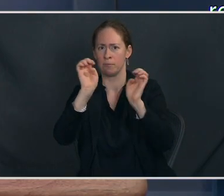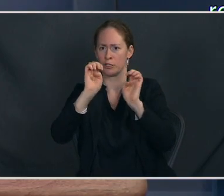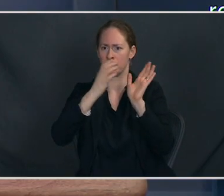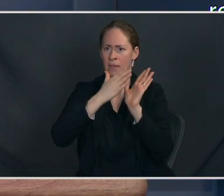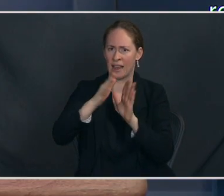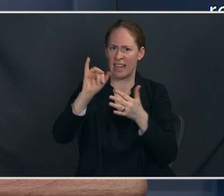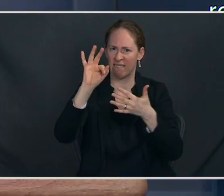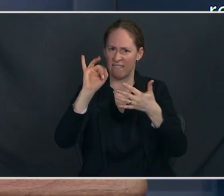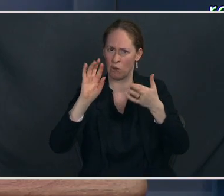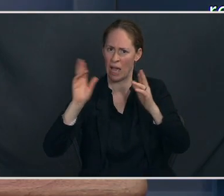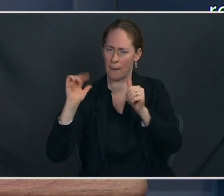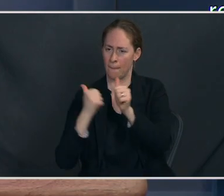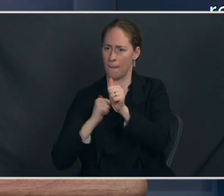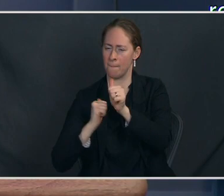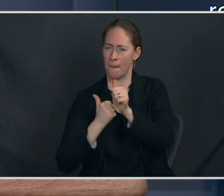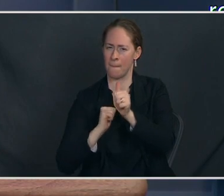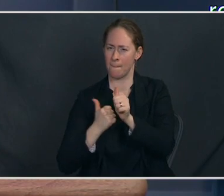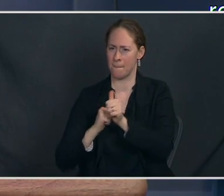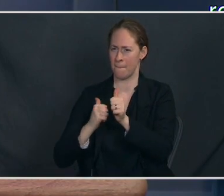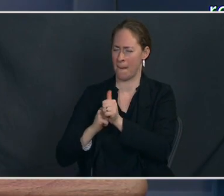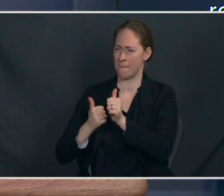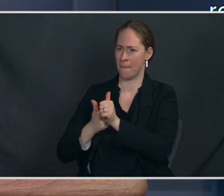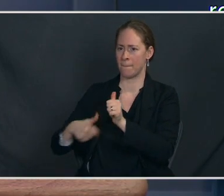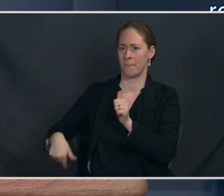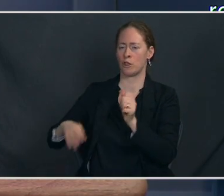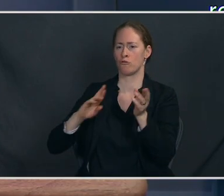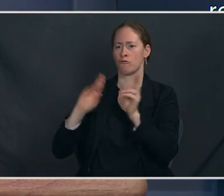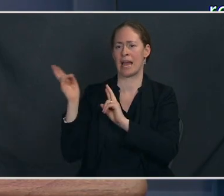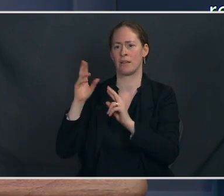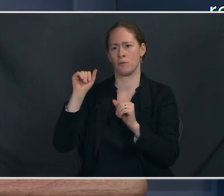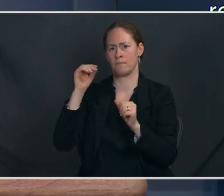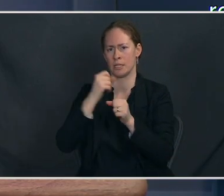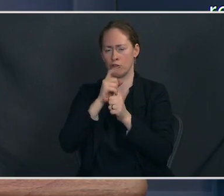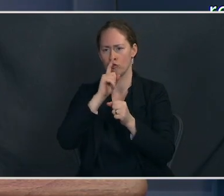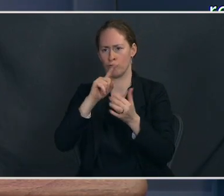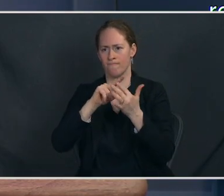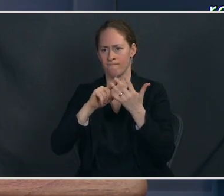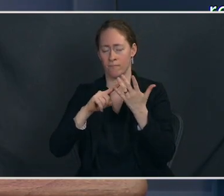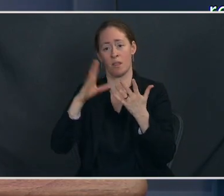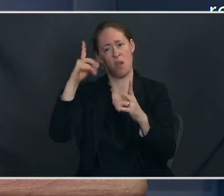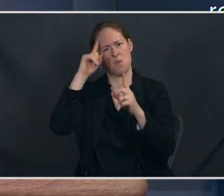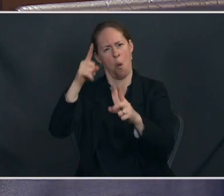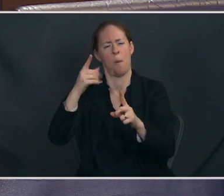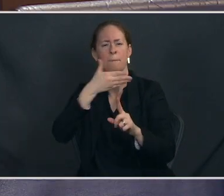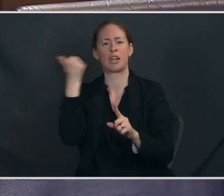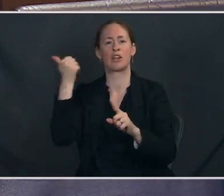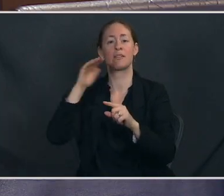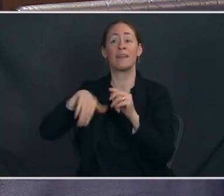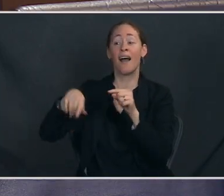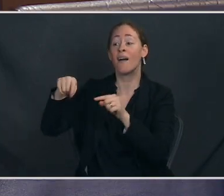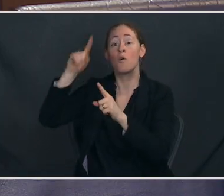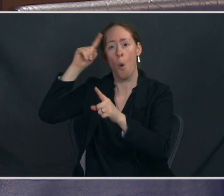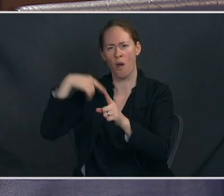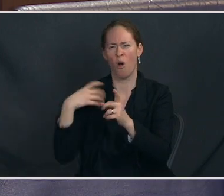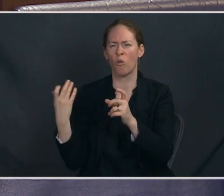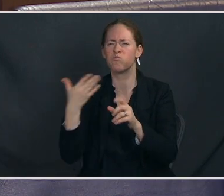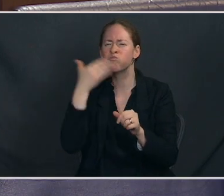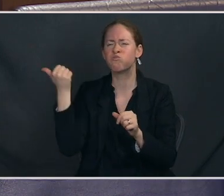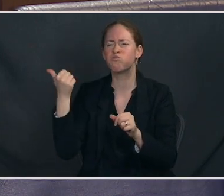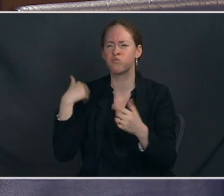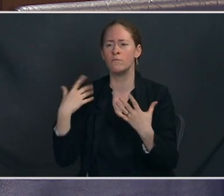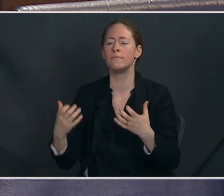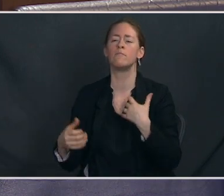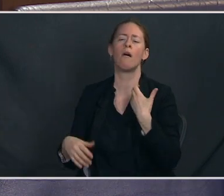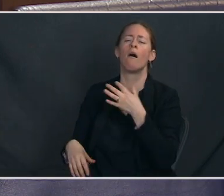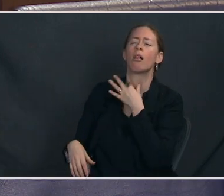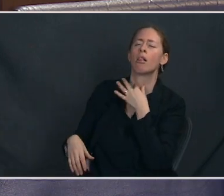team to meet that goal and go beyond it. Go ahead. I wanted to ask the ambassador, but I didn't get a chance to, which is in